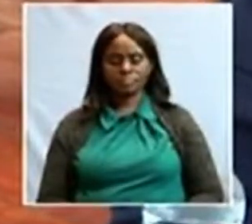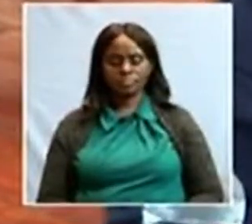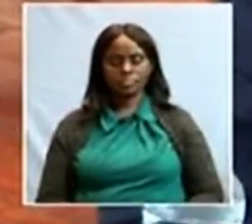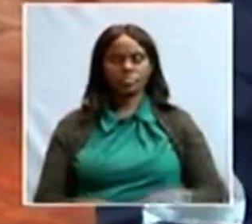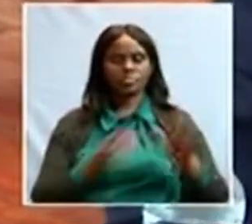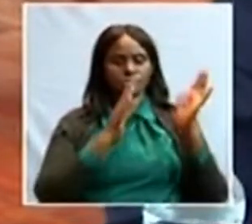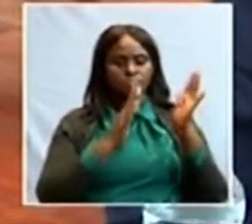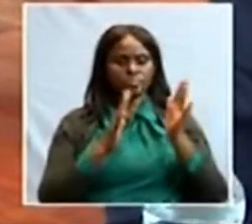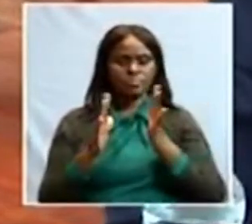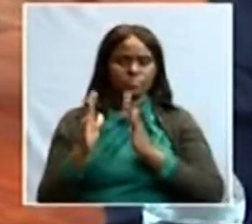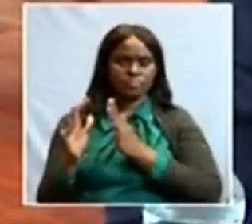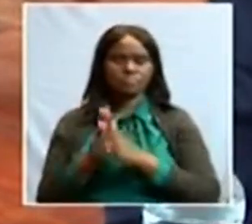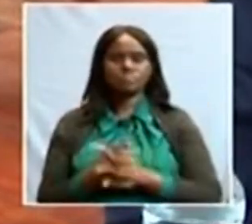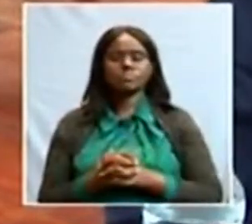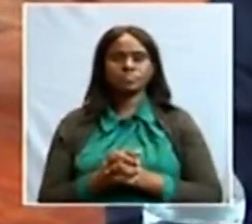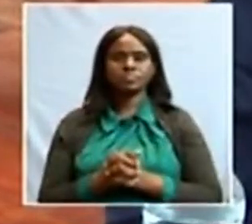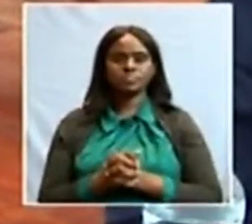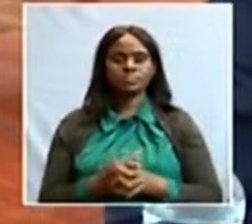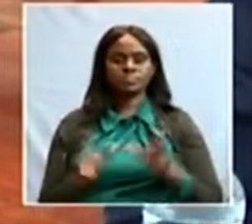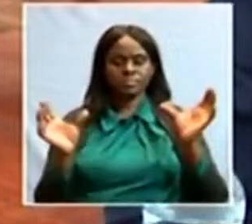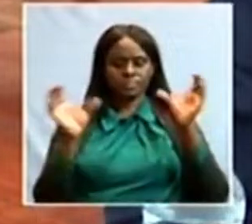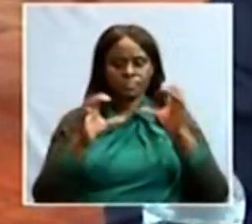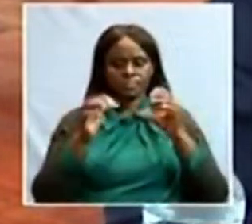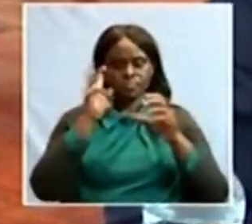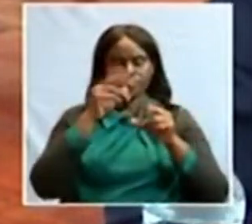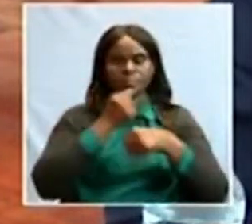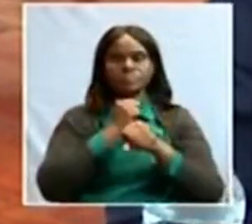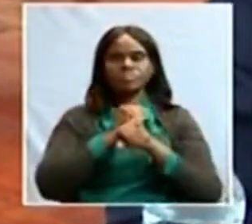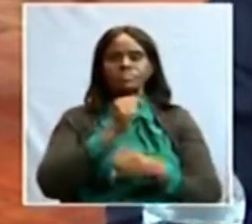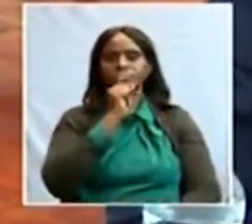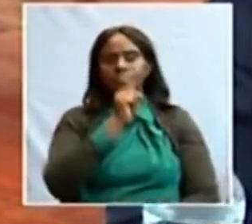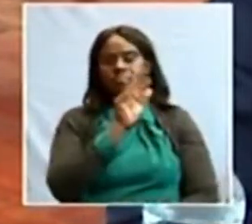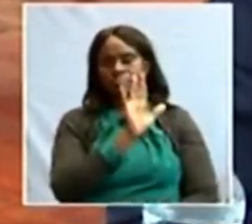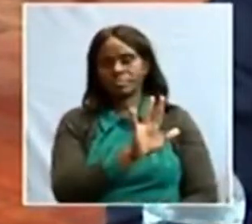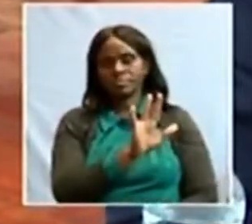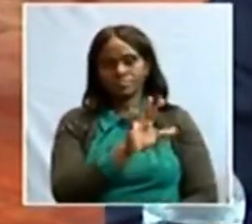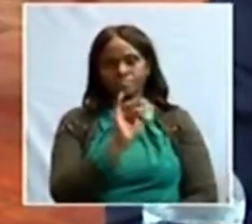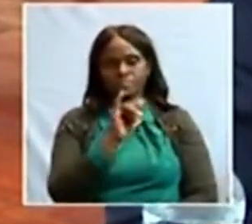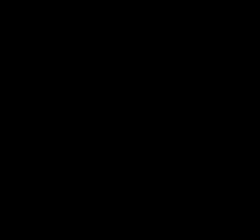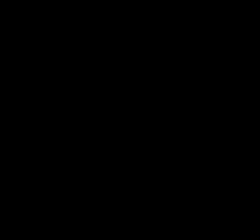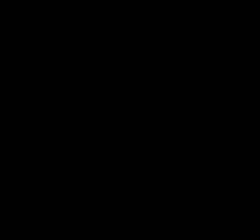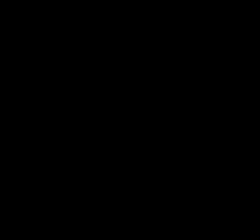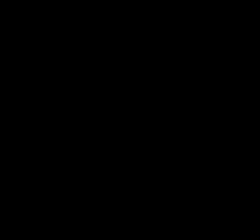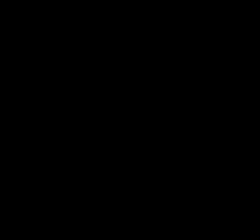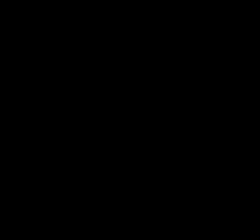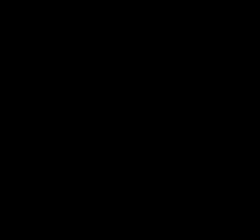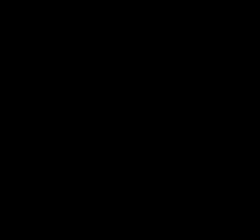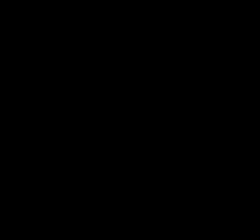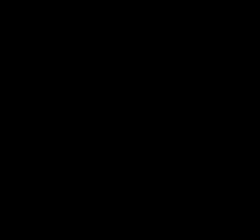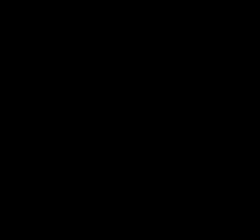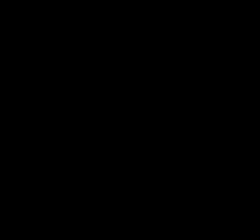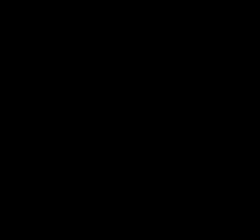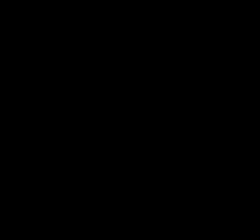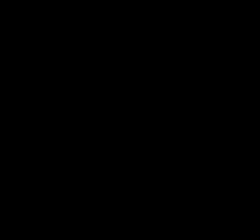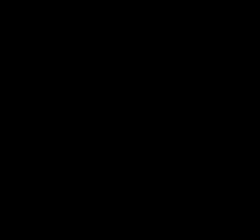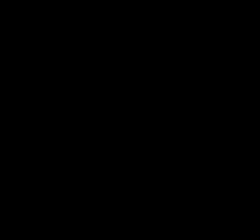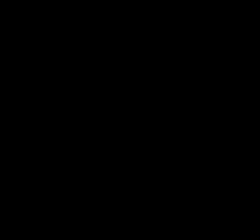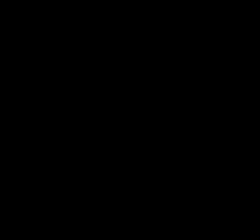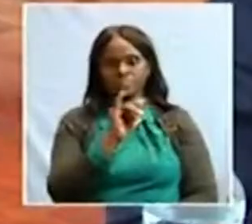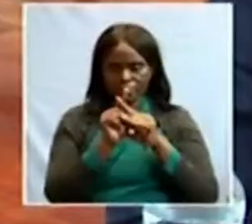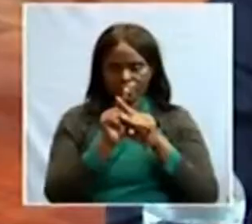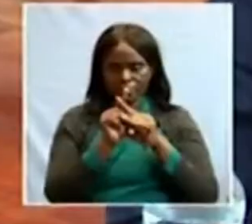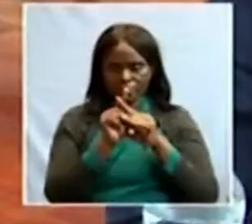Remedial measure, the Council will ensure that all payments are done through